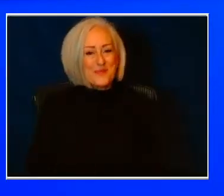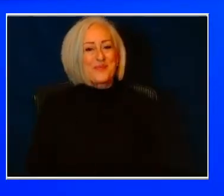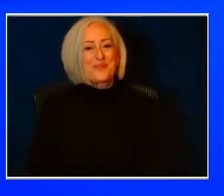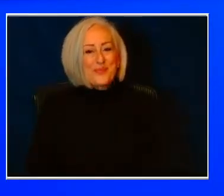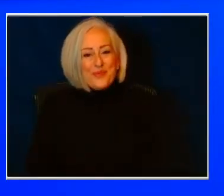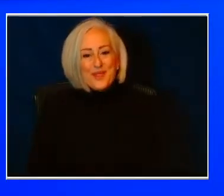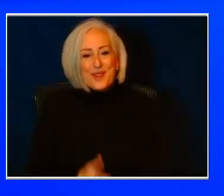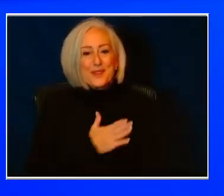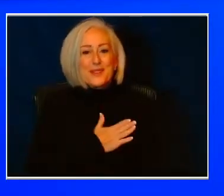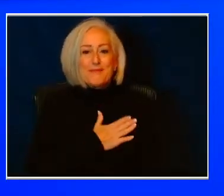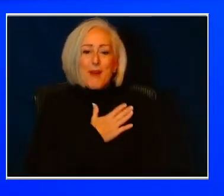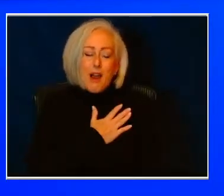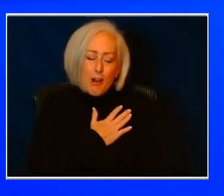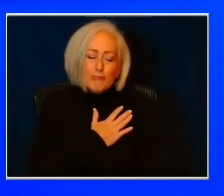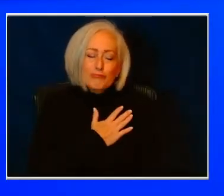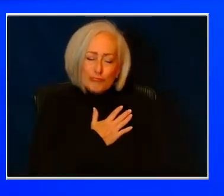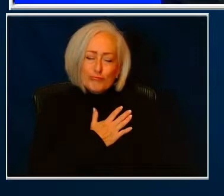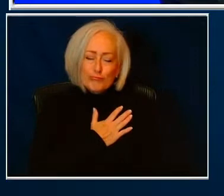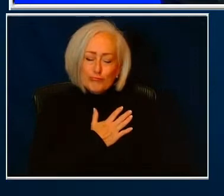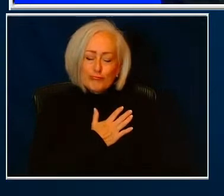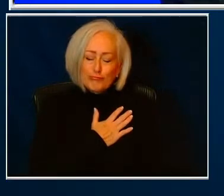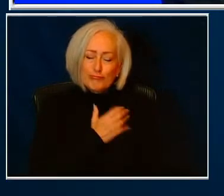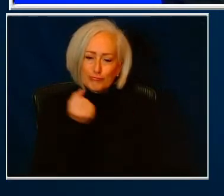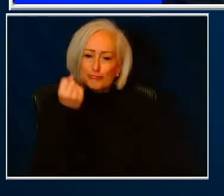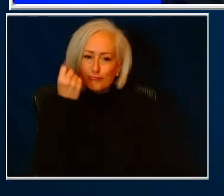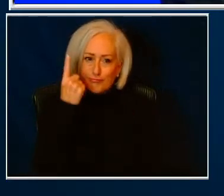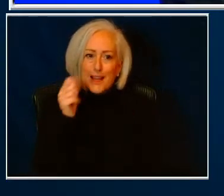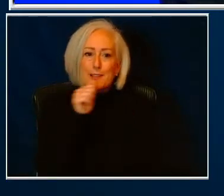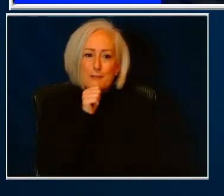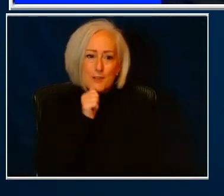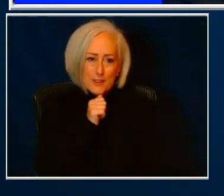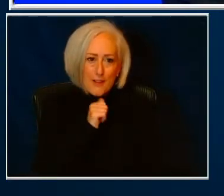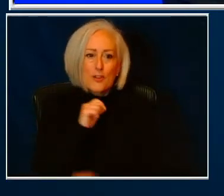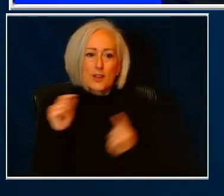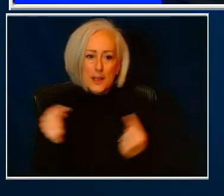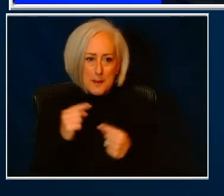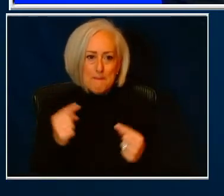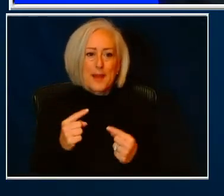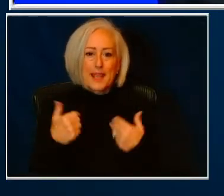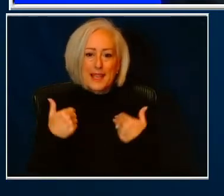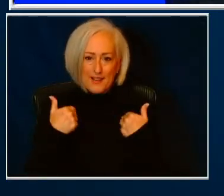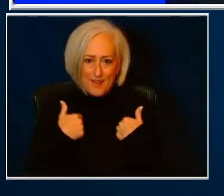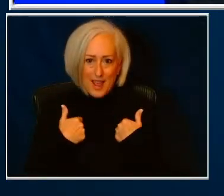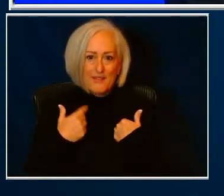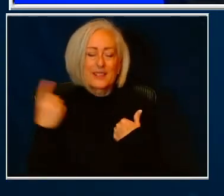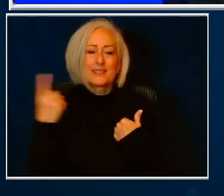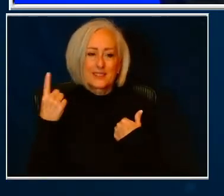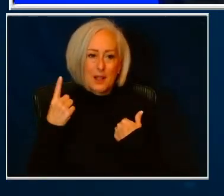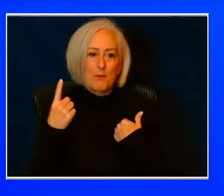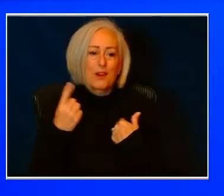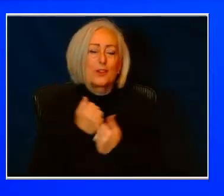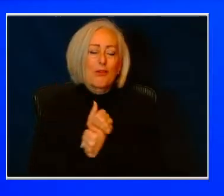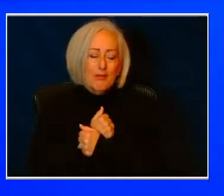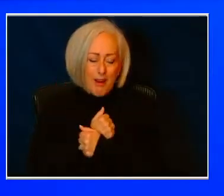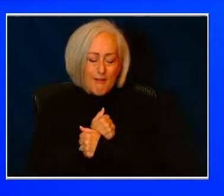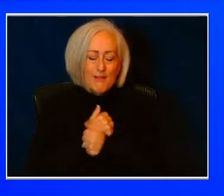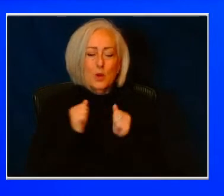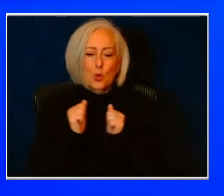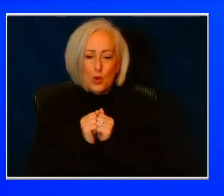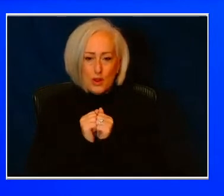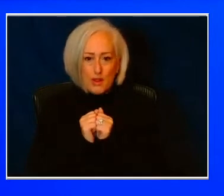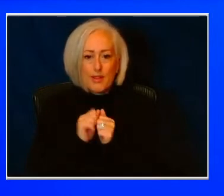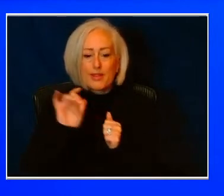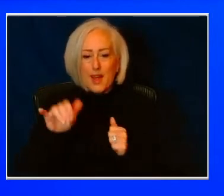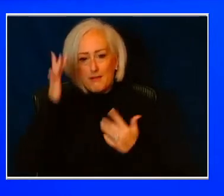heart goes out to you, because I know the suffering and pain of having a somebody loved one having the disease.